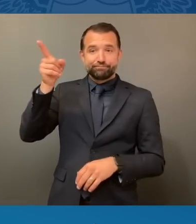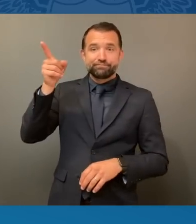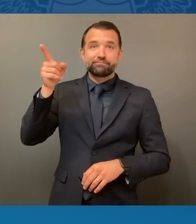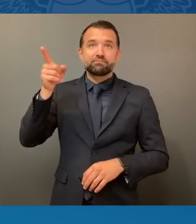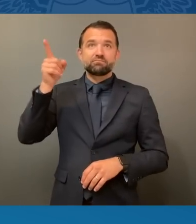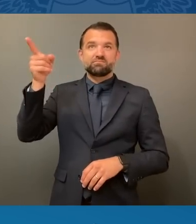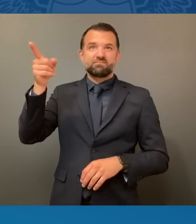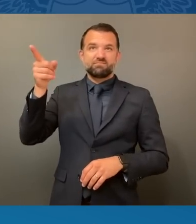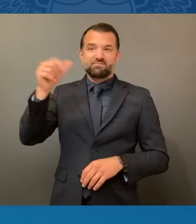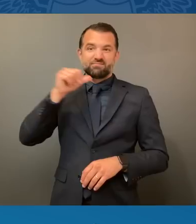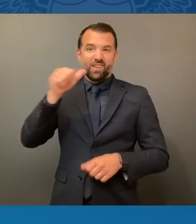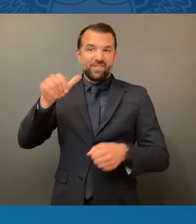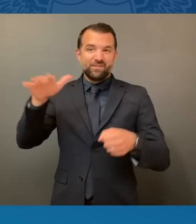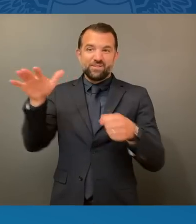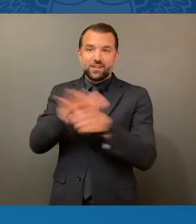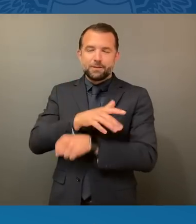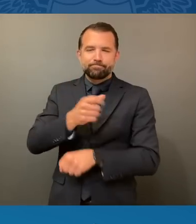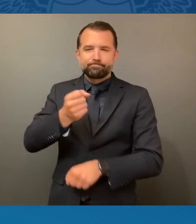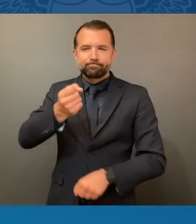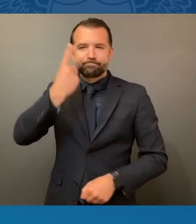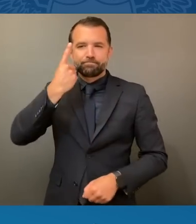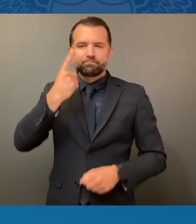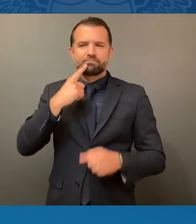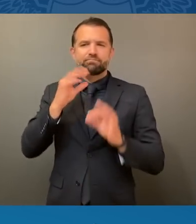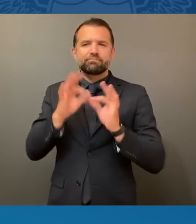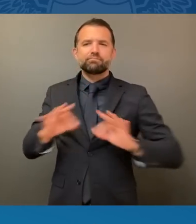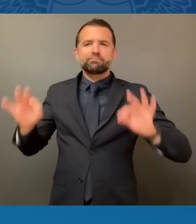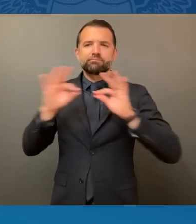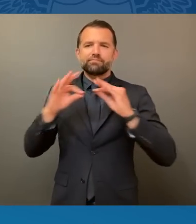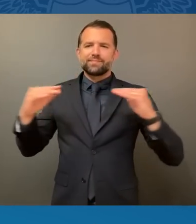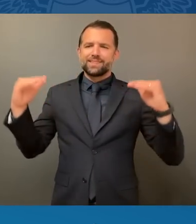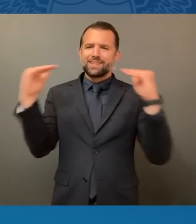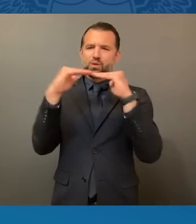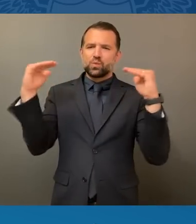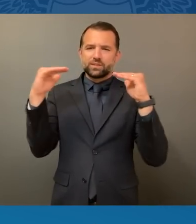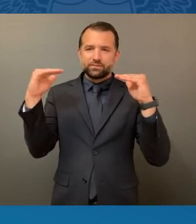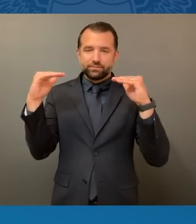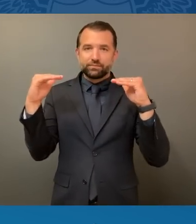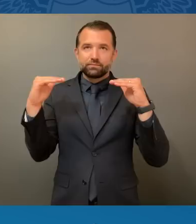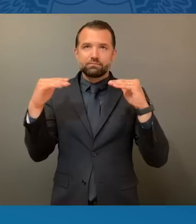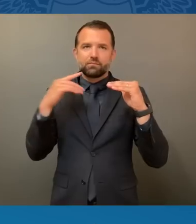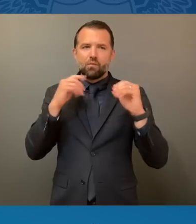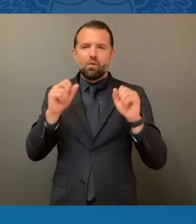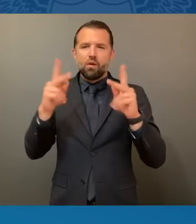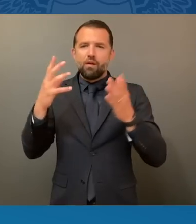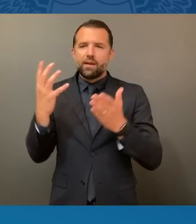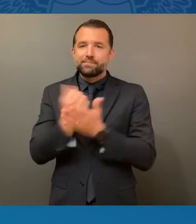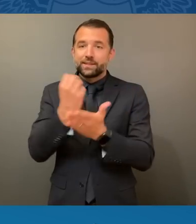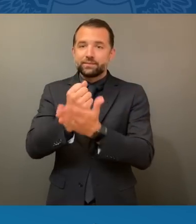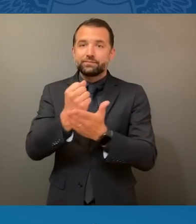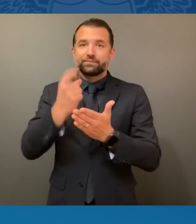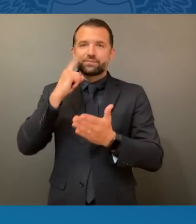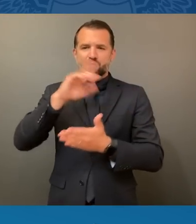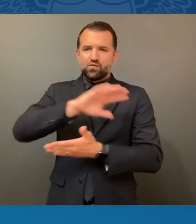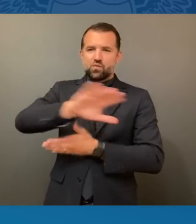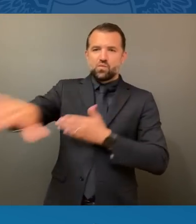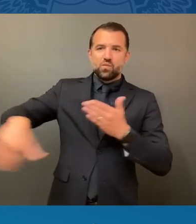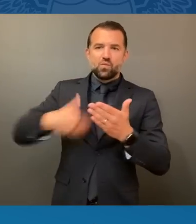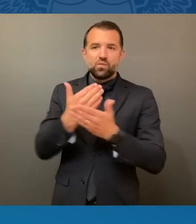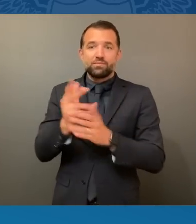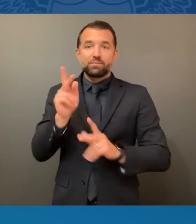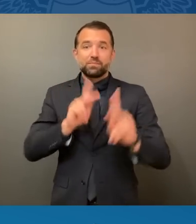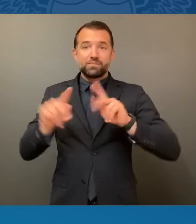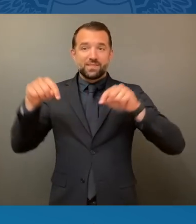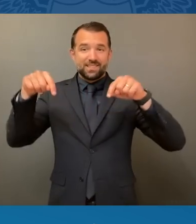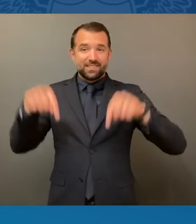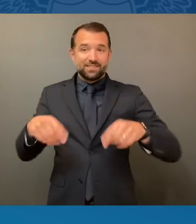understand the importance of equal opportunity for the people of our country. And